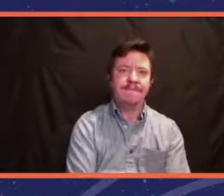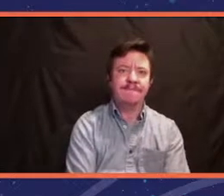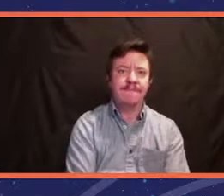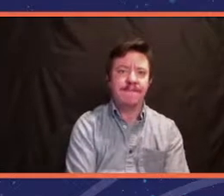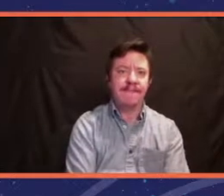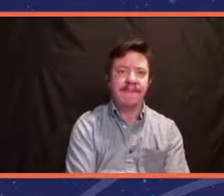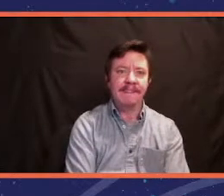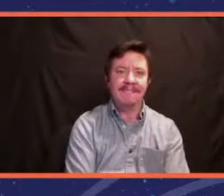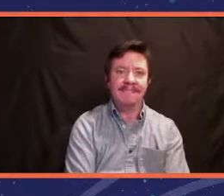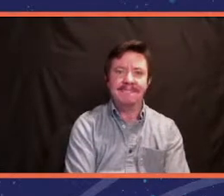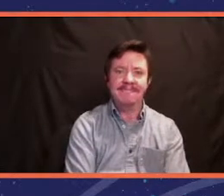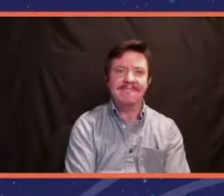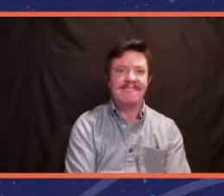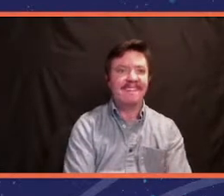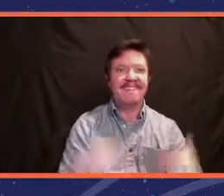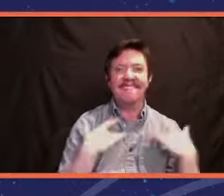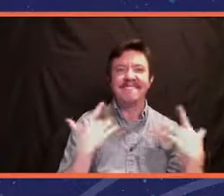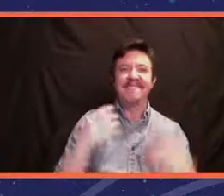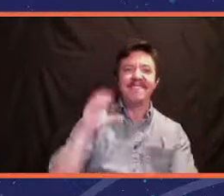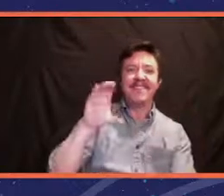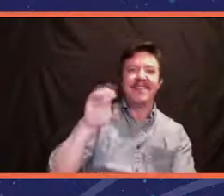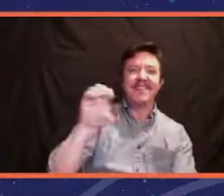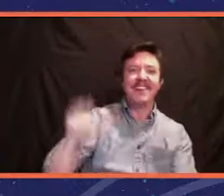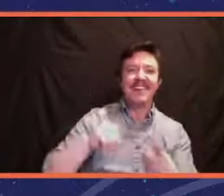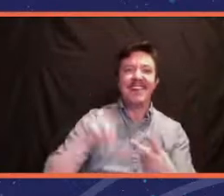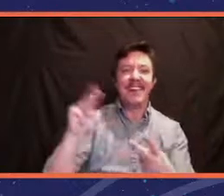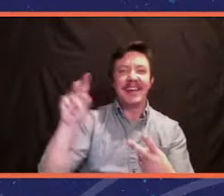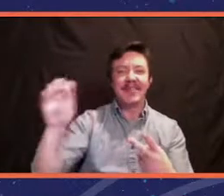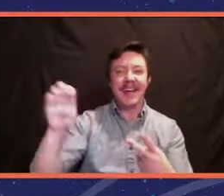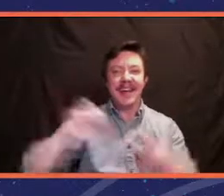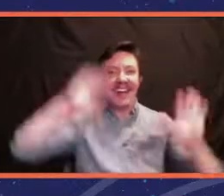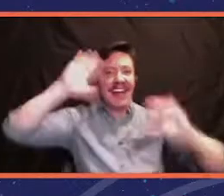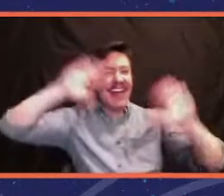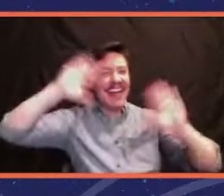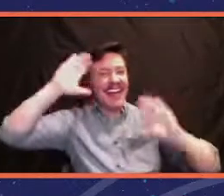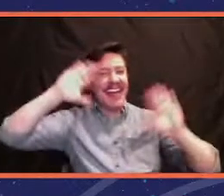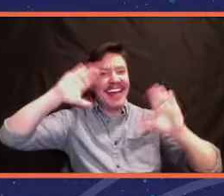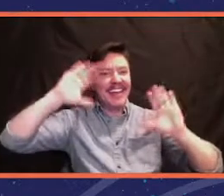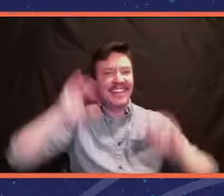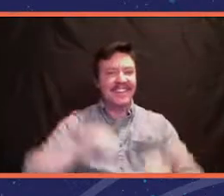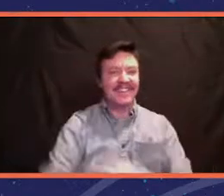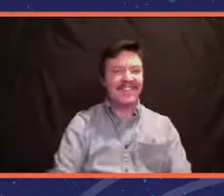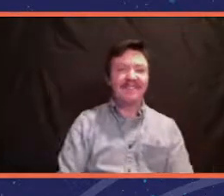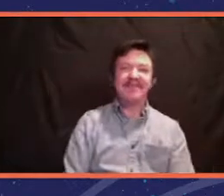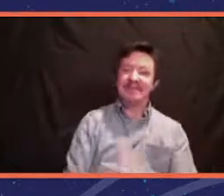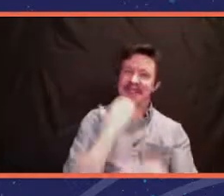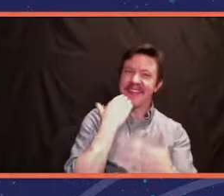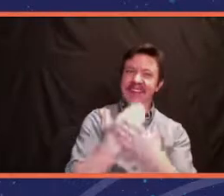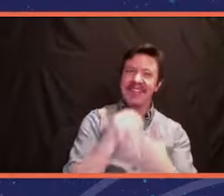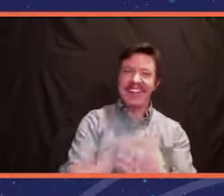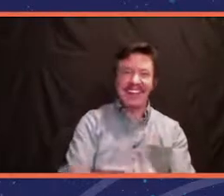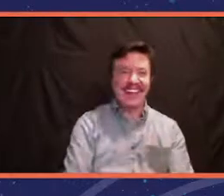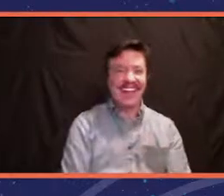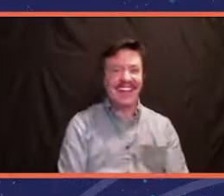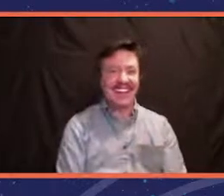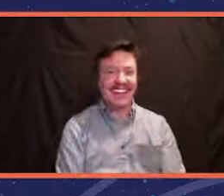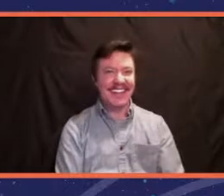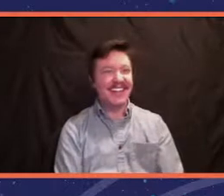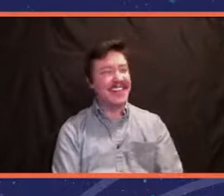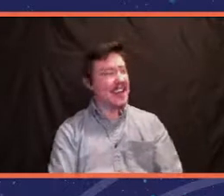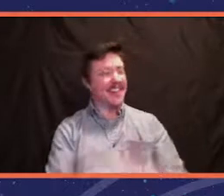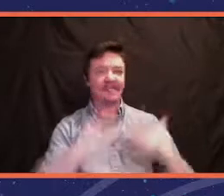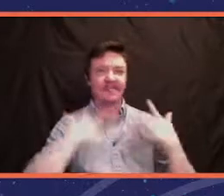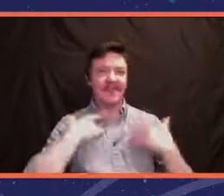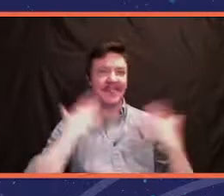What up, CC? What up, Maddie? Hey, how you doing? I'm doing pretty good. Thank you for having us here. Yeah, I'm super excited to be